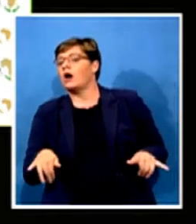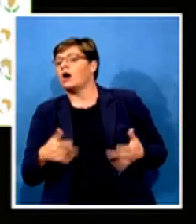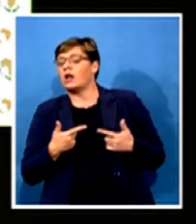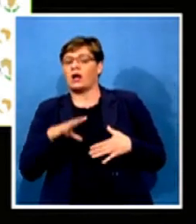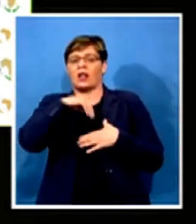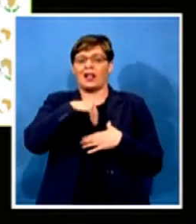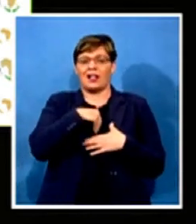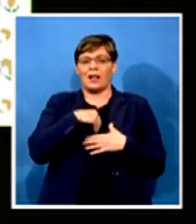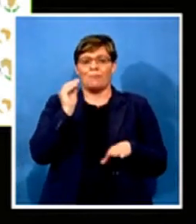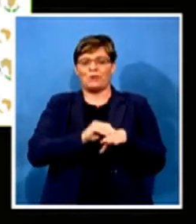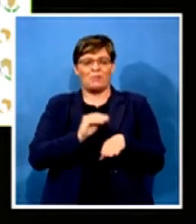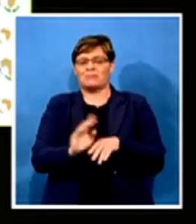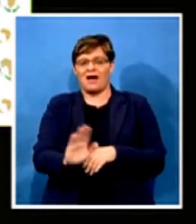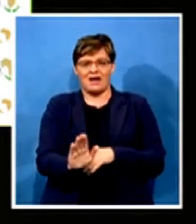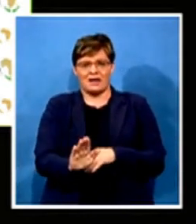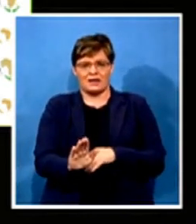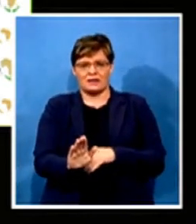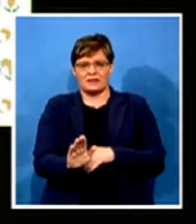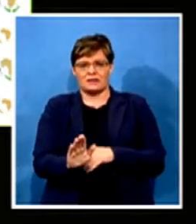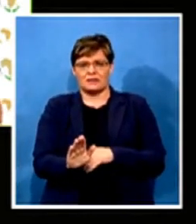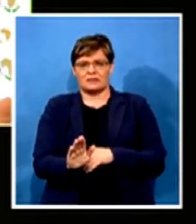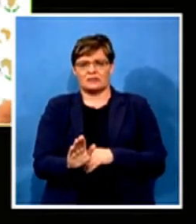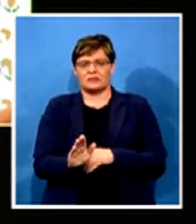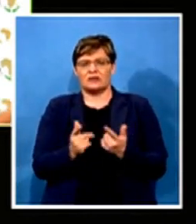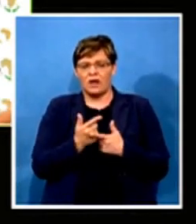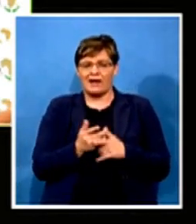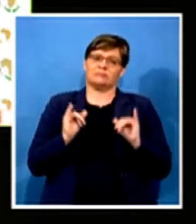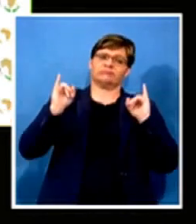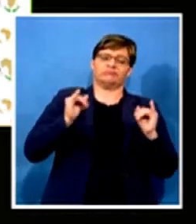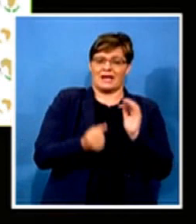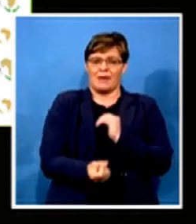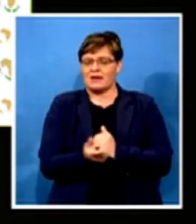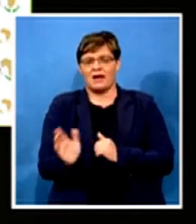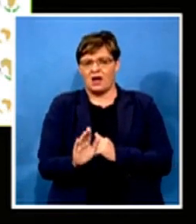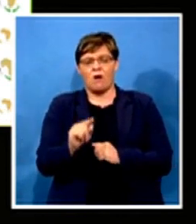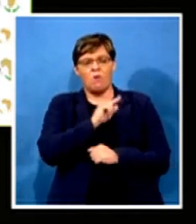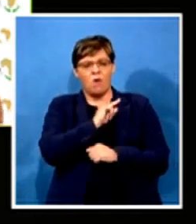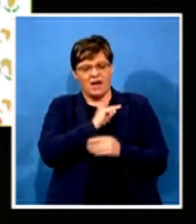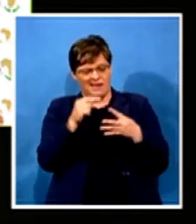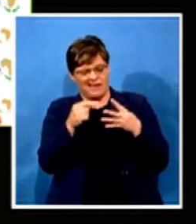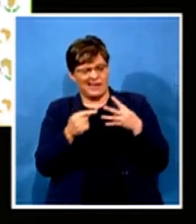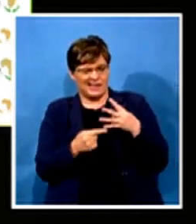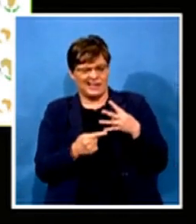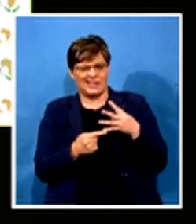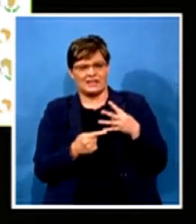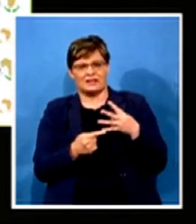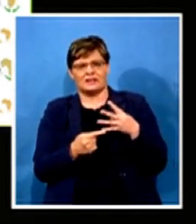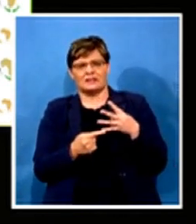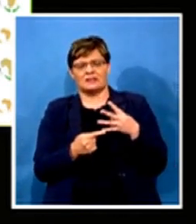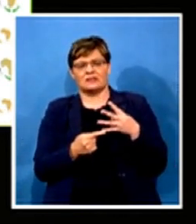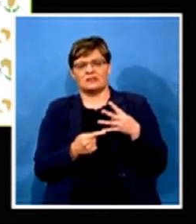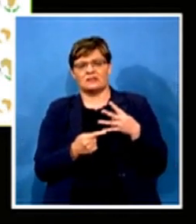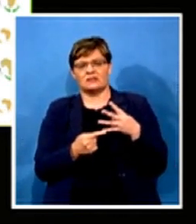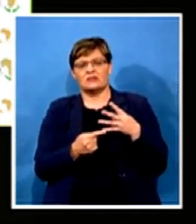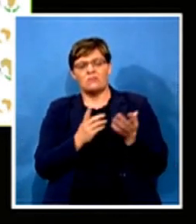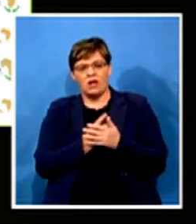a moral crisis where these vaccines are all stock in developed world and we in Africa